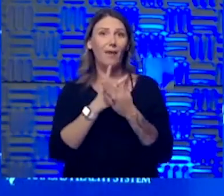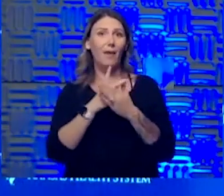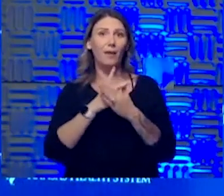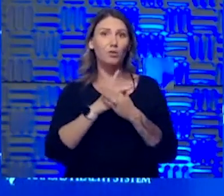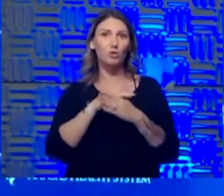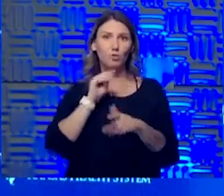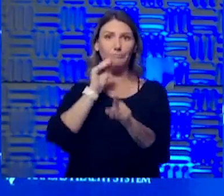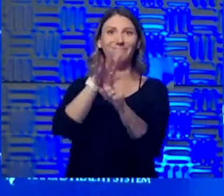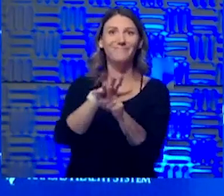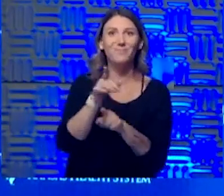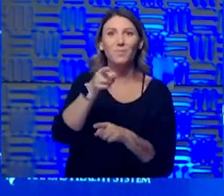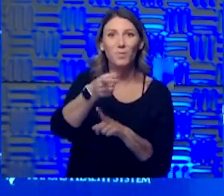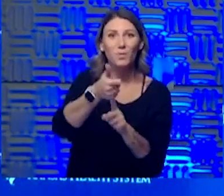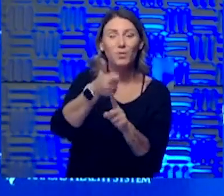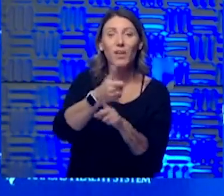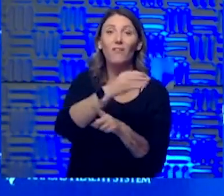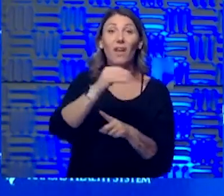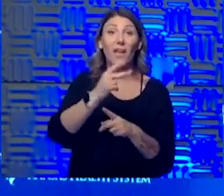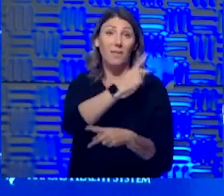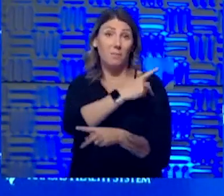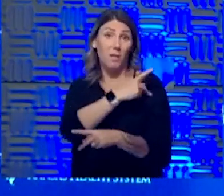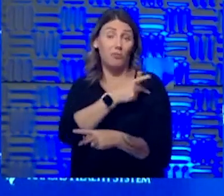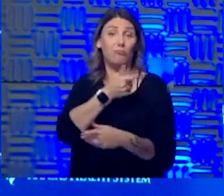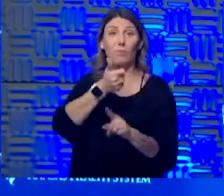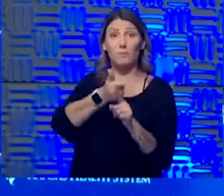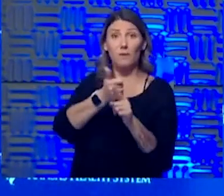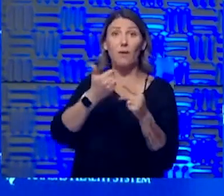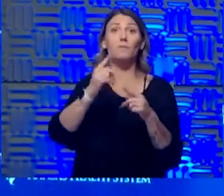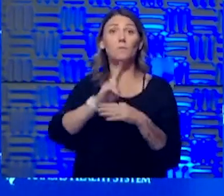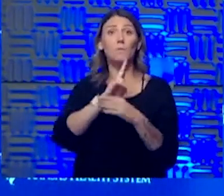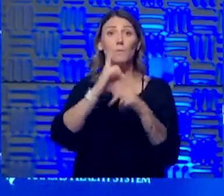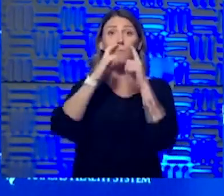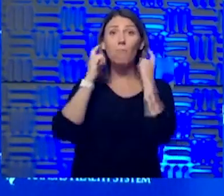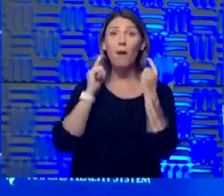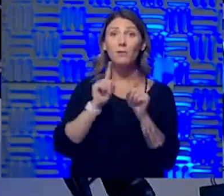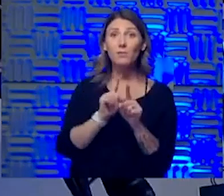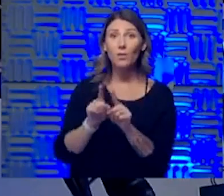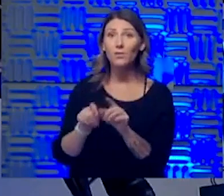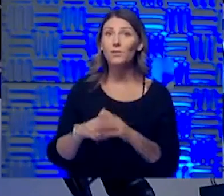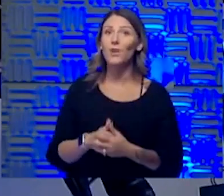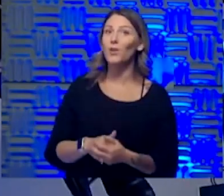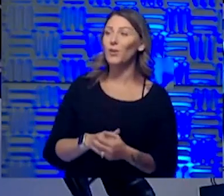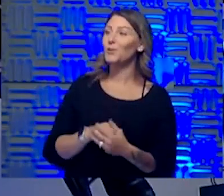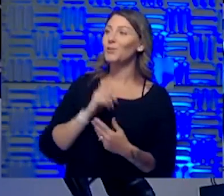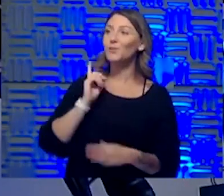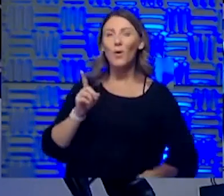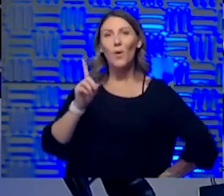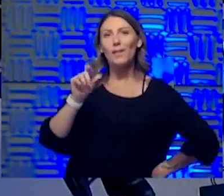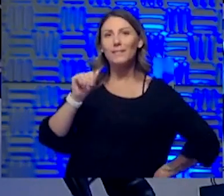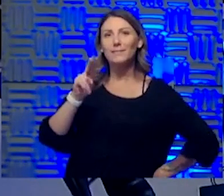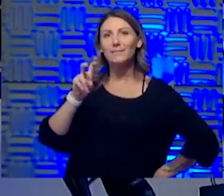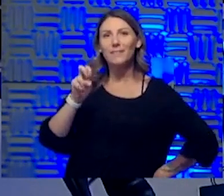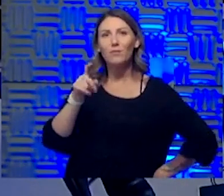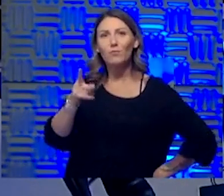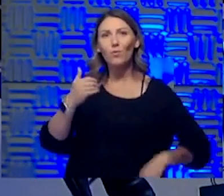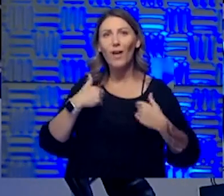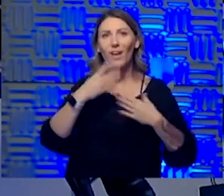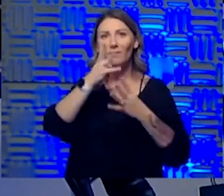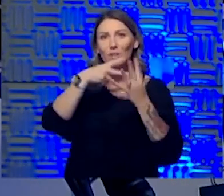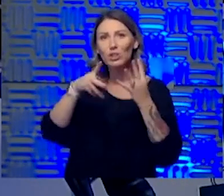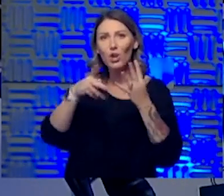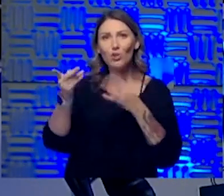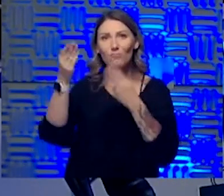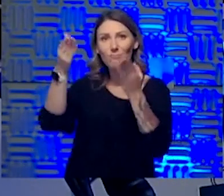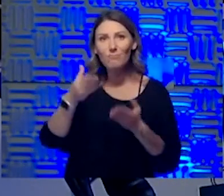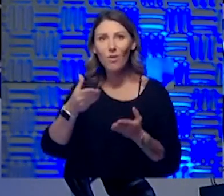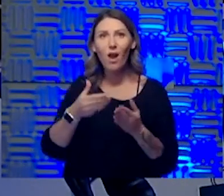a patient would have a mask on and then we'll have the stuff to wash your hands. Yeah. Okay. David, now you have a chart you brought today. And I want you to talk about that because you spent some